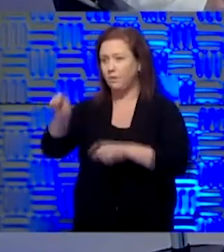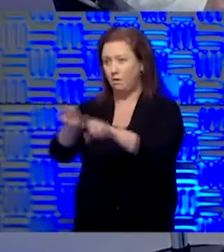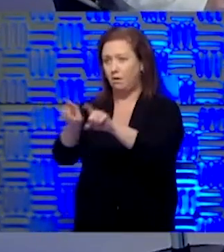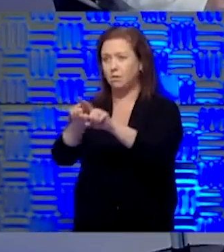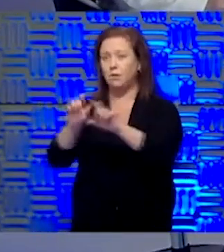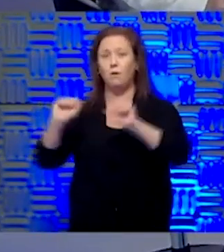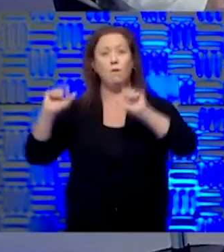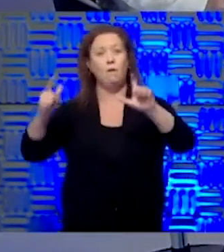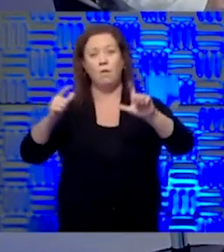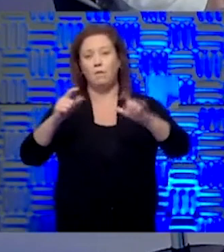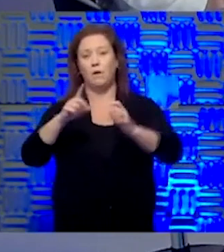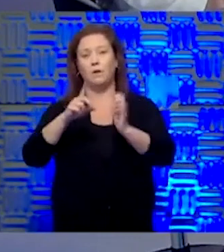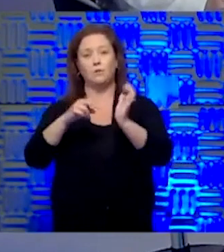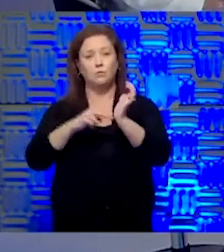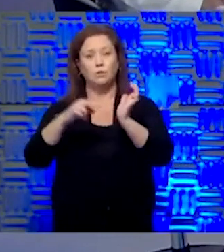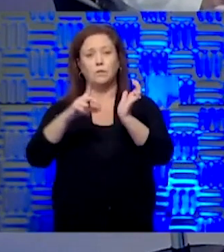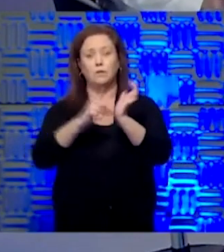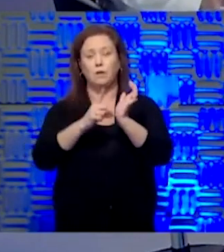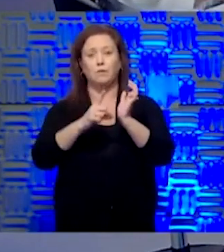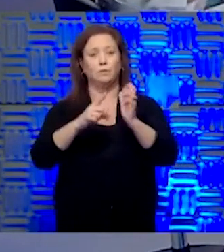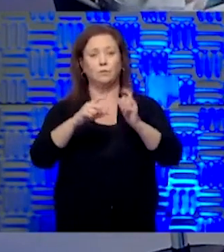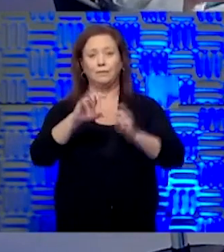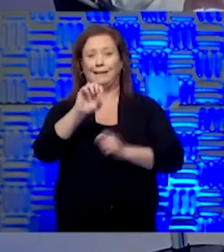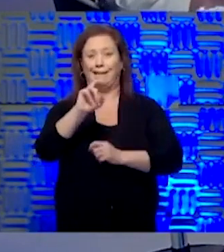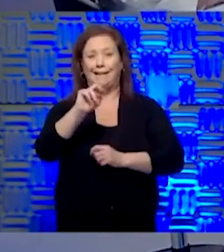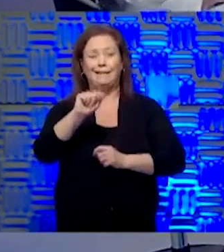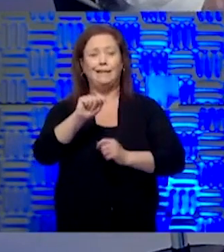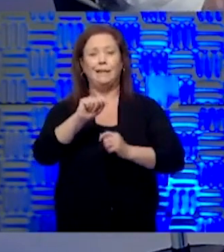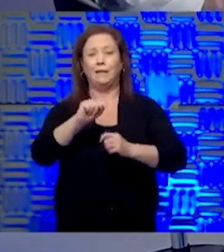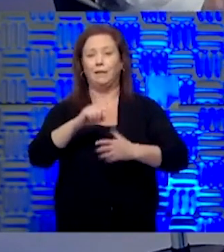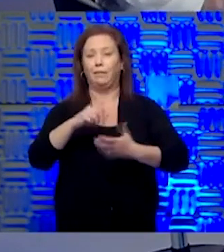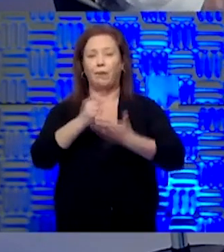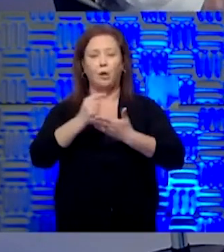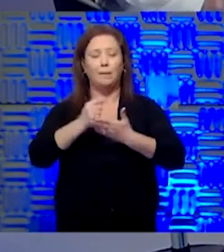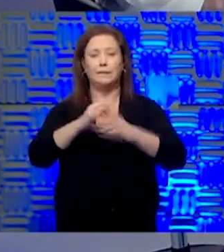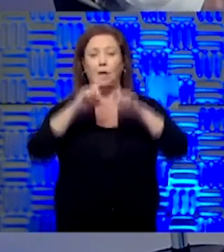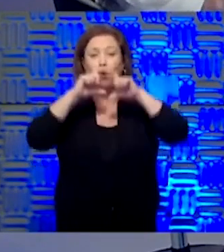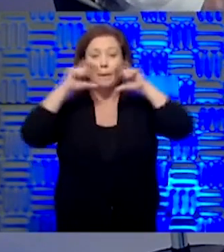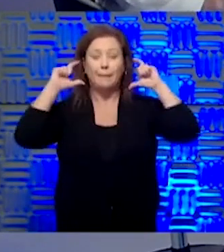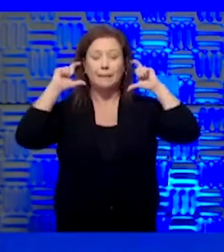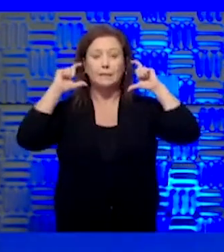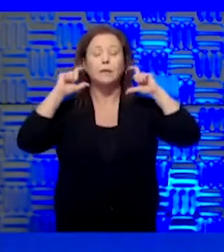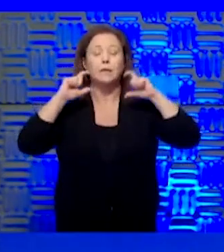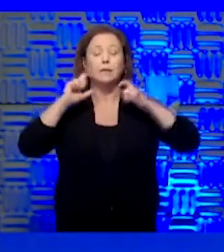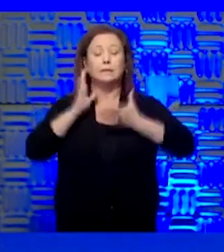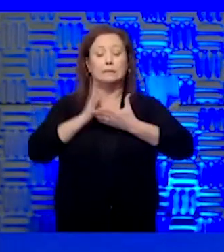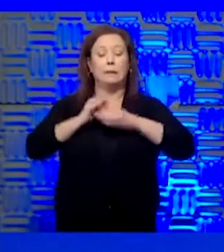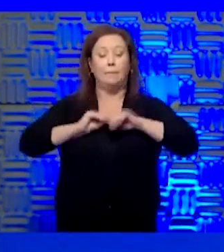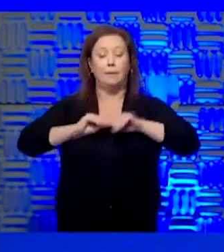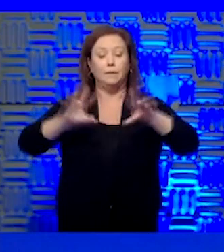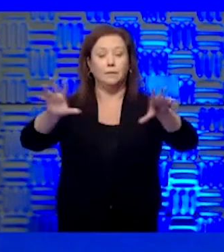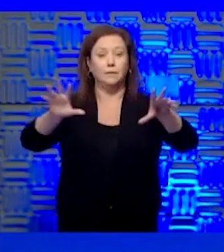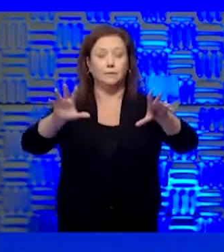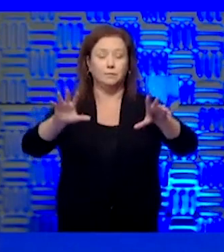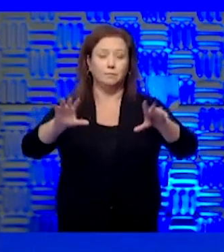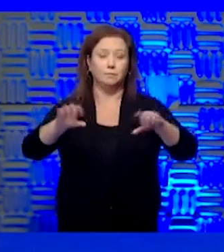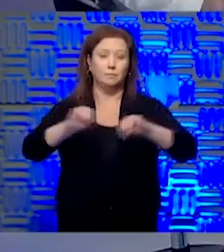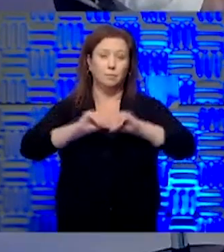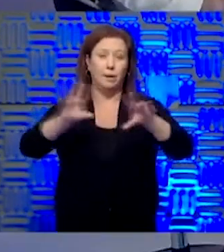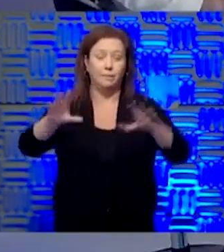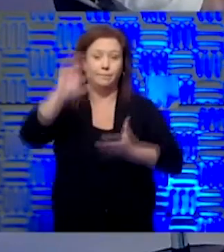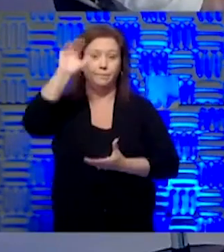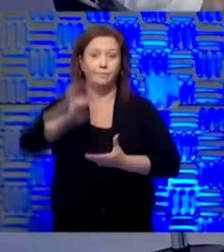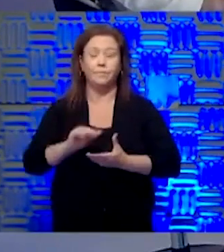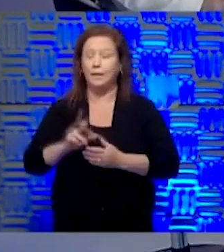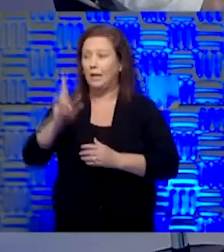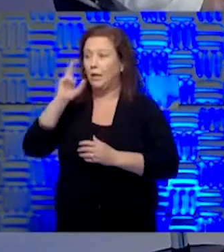are wearing masks and they're doing proper things, again, to prevent any asymptomatic spread. So I think folks see